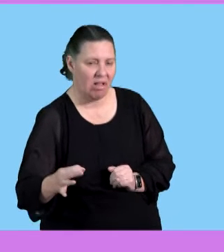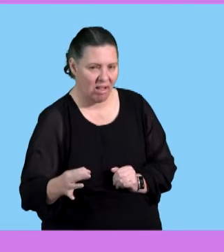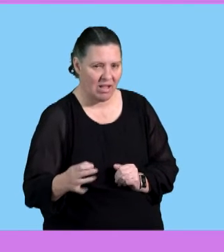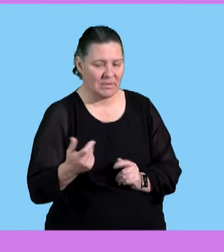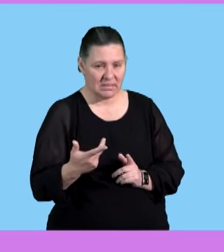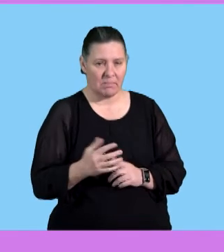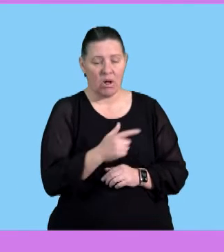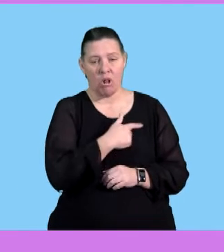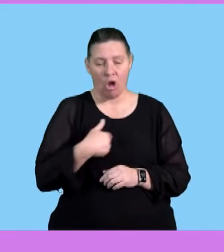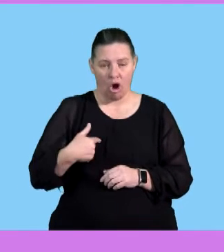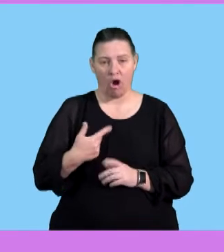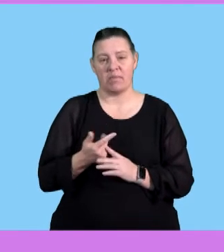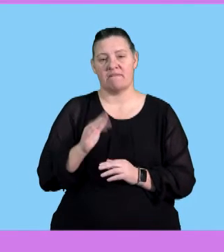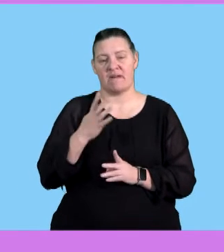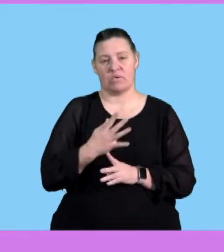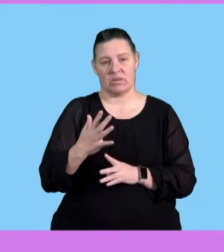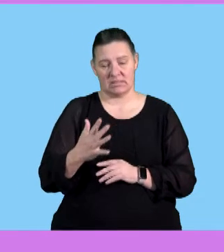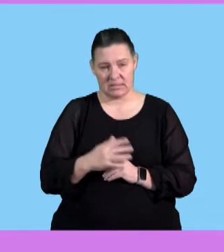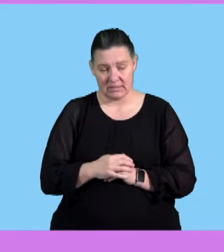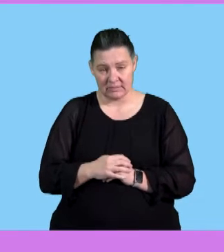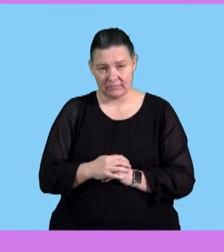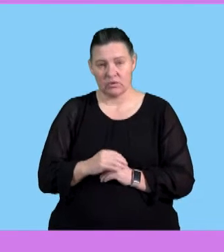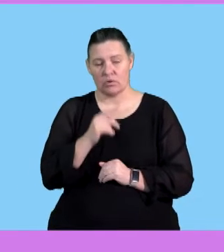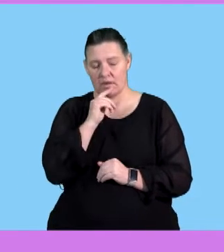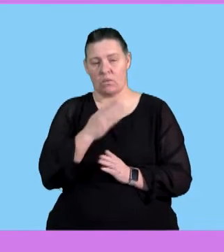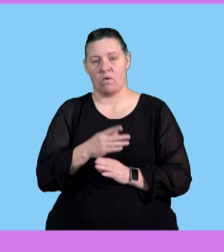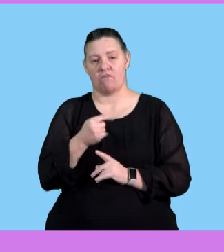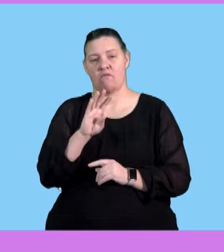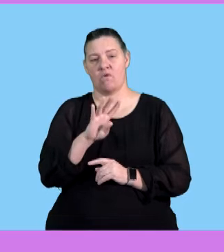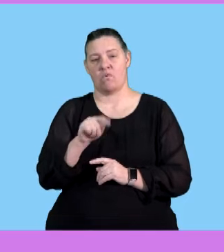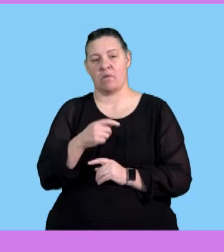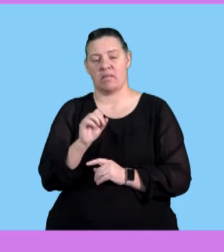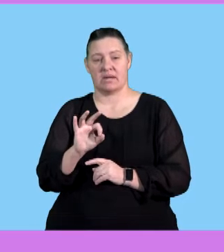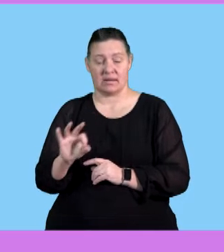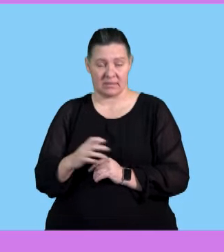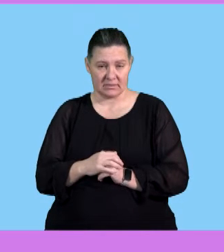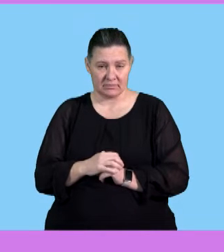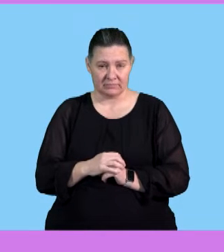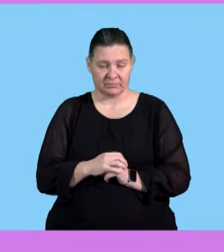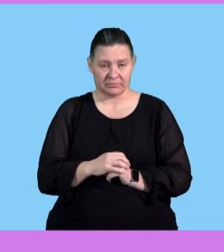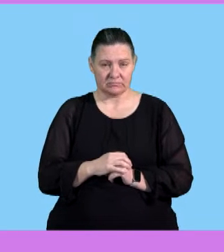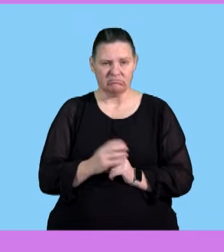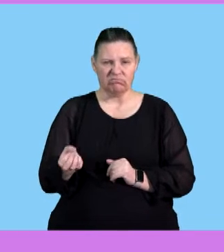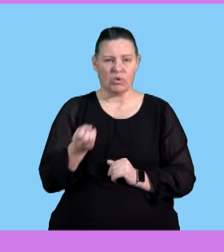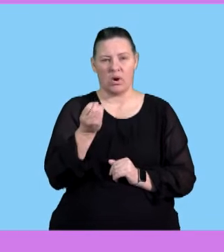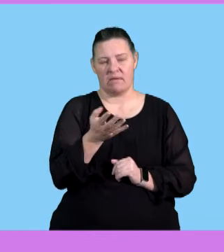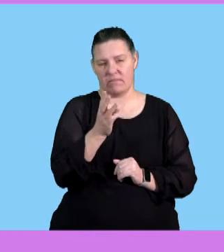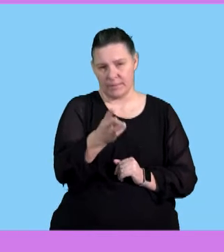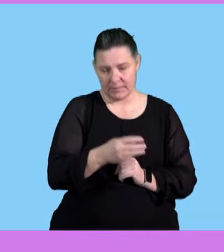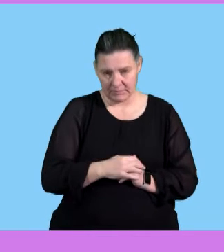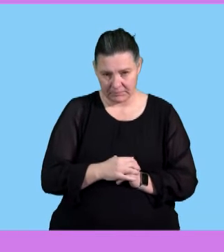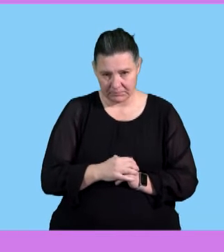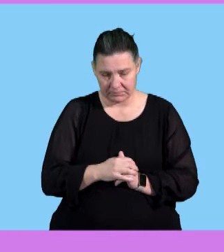4, and then a long month would have been 5 weeks. So we work with 4,33. That will also be